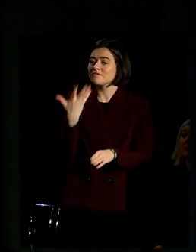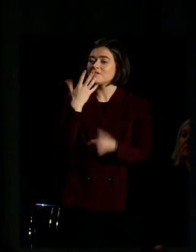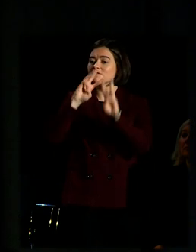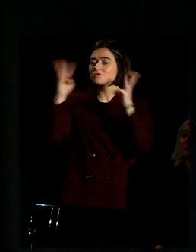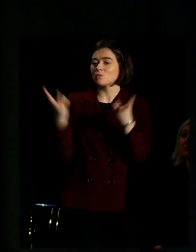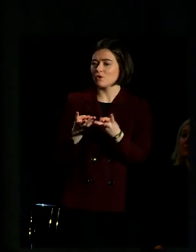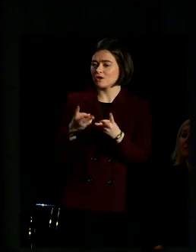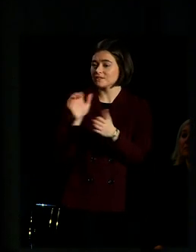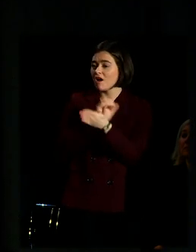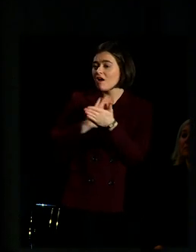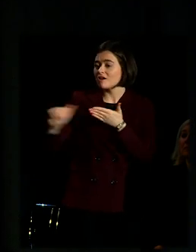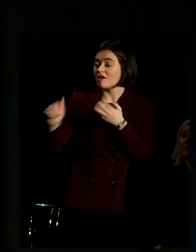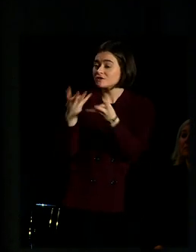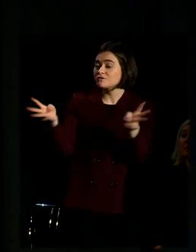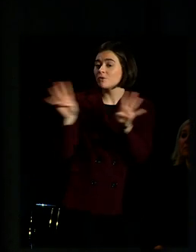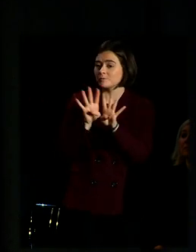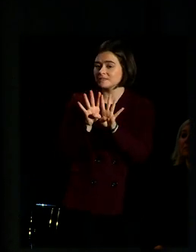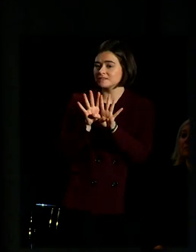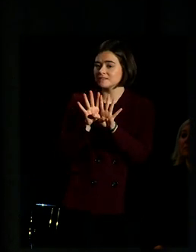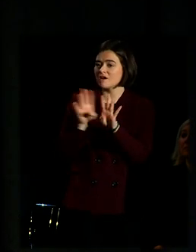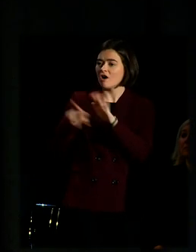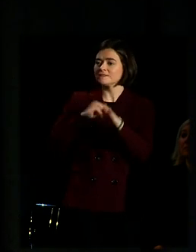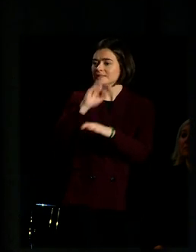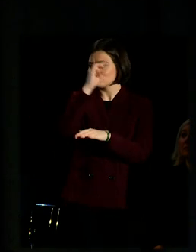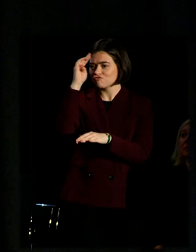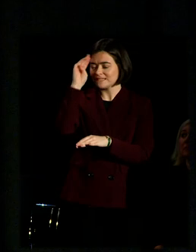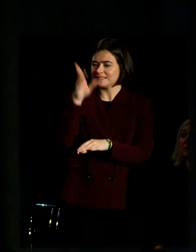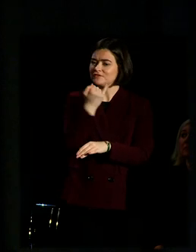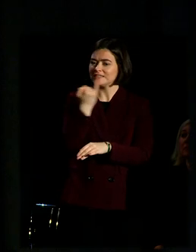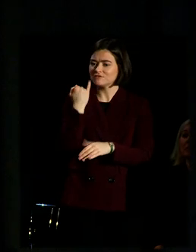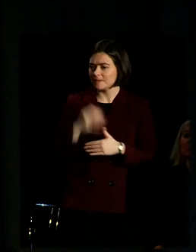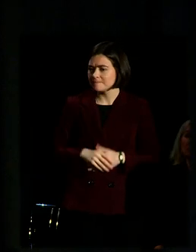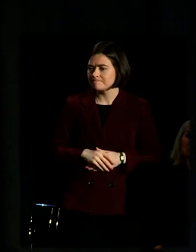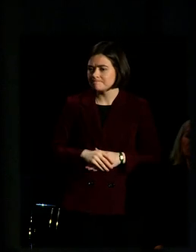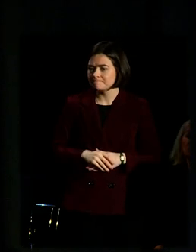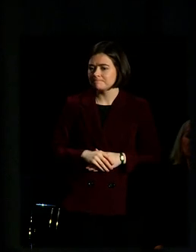Forum, under the auspices of the President of Israel, Reuven Rivlin.